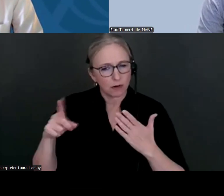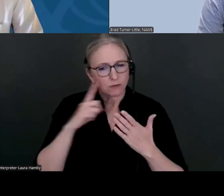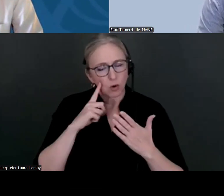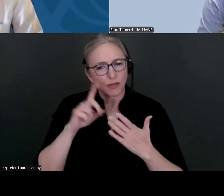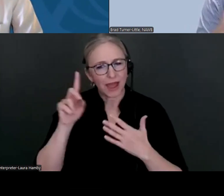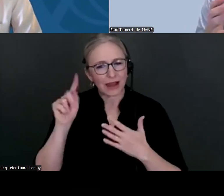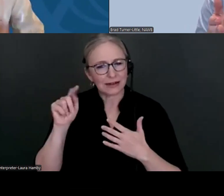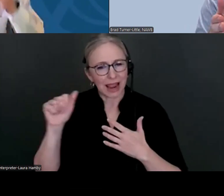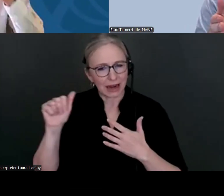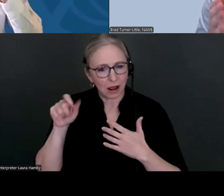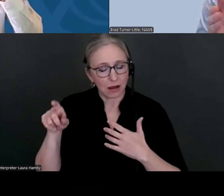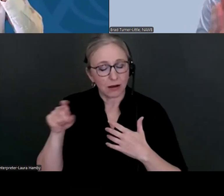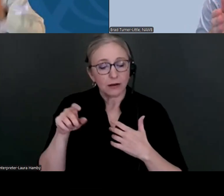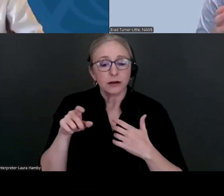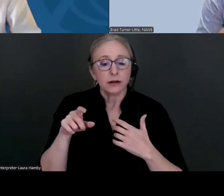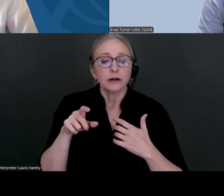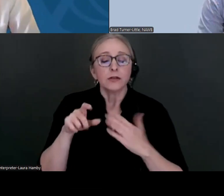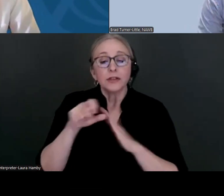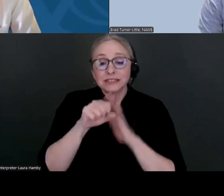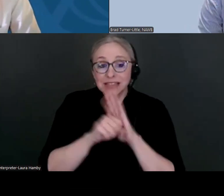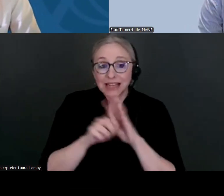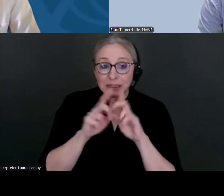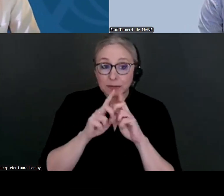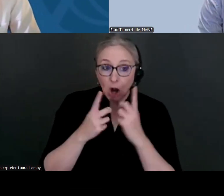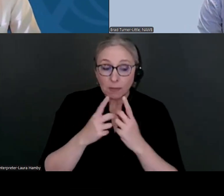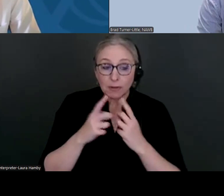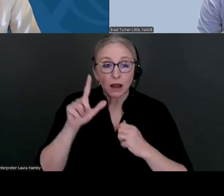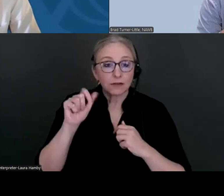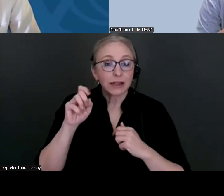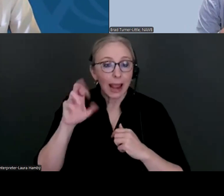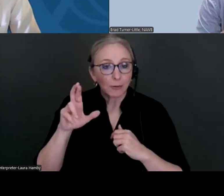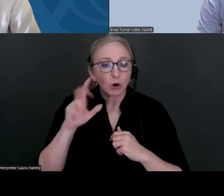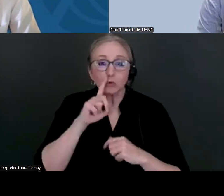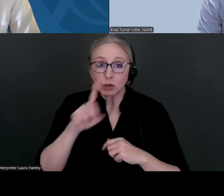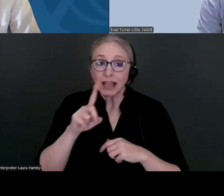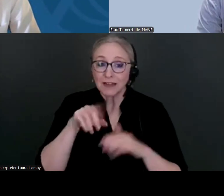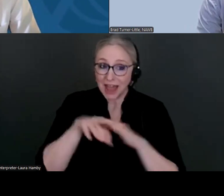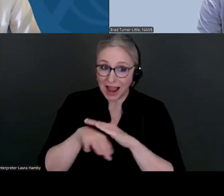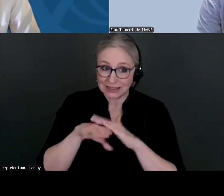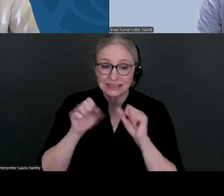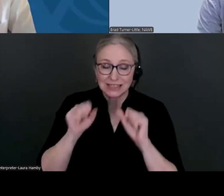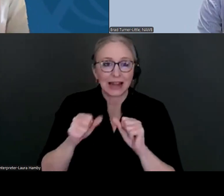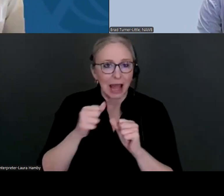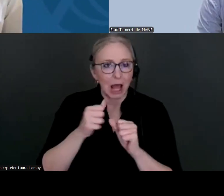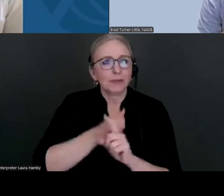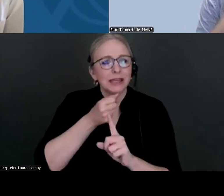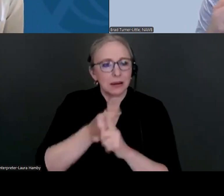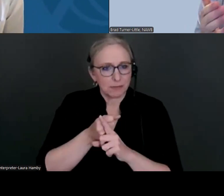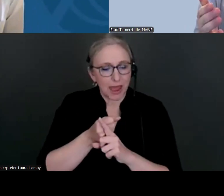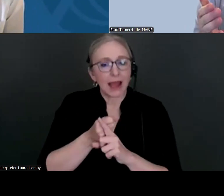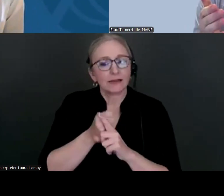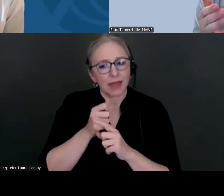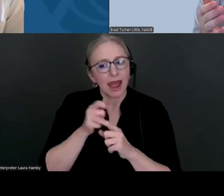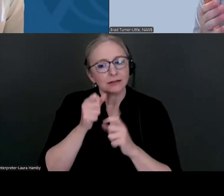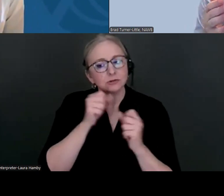data that the state departments of labor really have access to and can help inform strategy development.